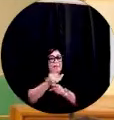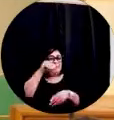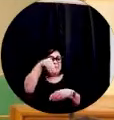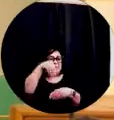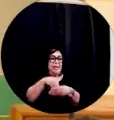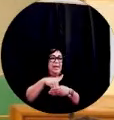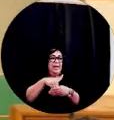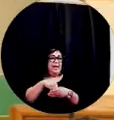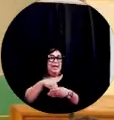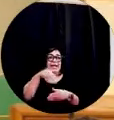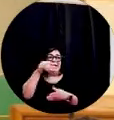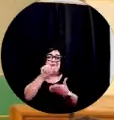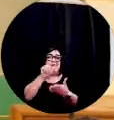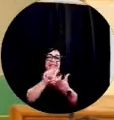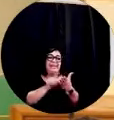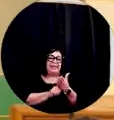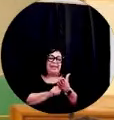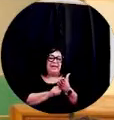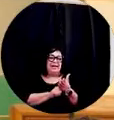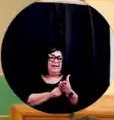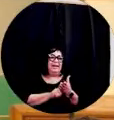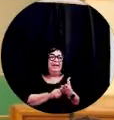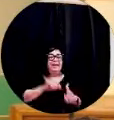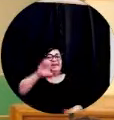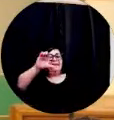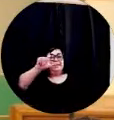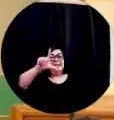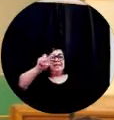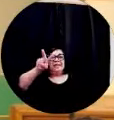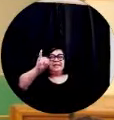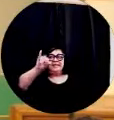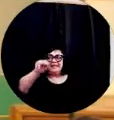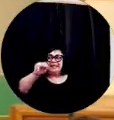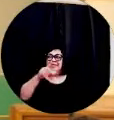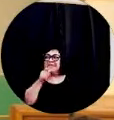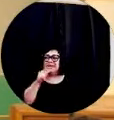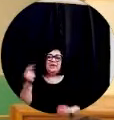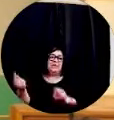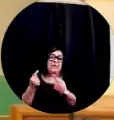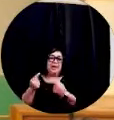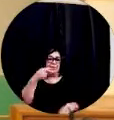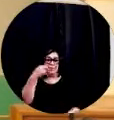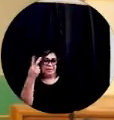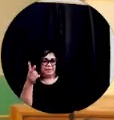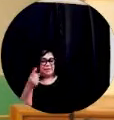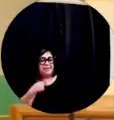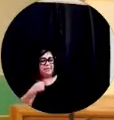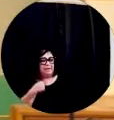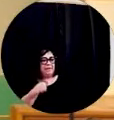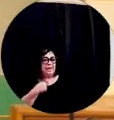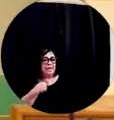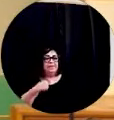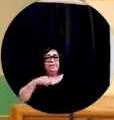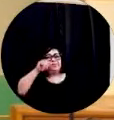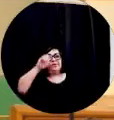Hallelujah. Ha. He came to see me. And I have some extended love. I have Connie Mitchell